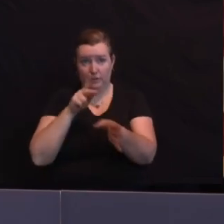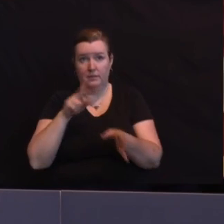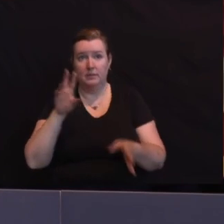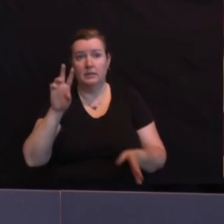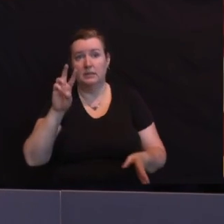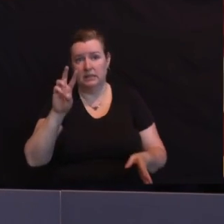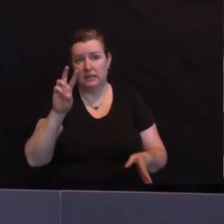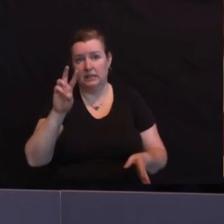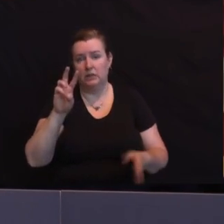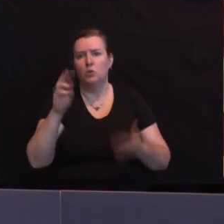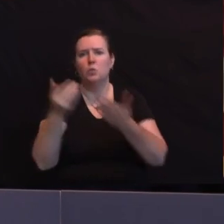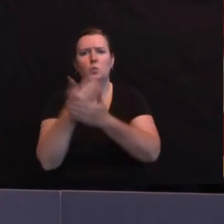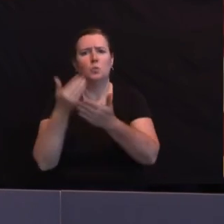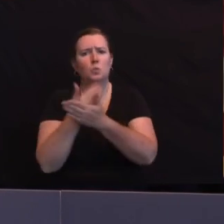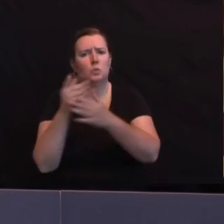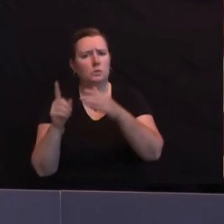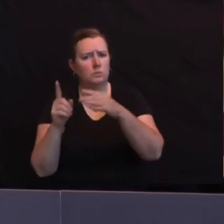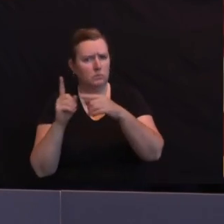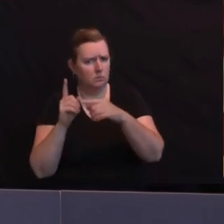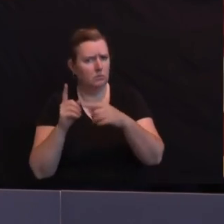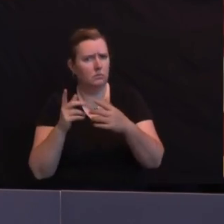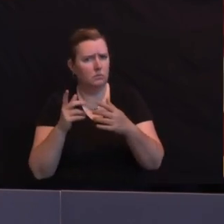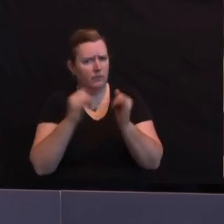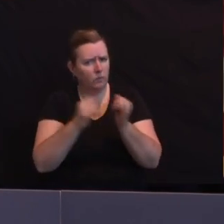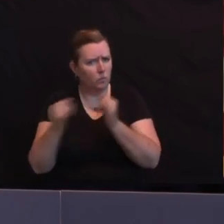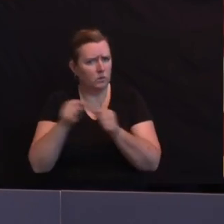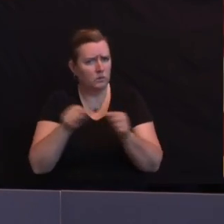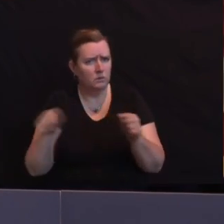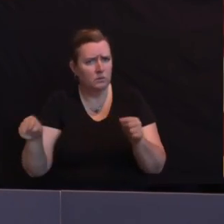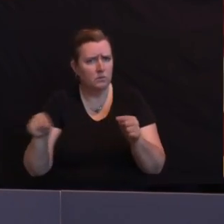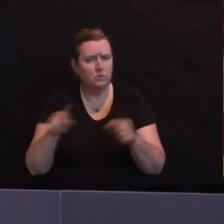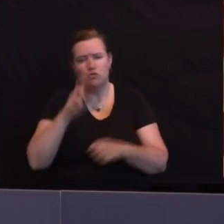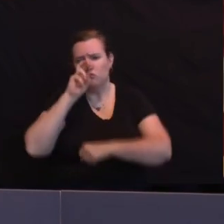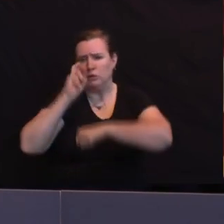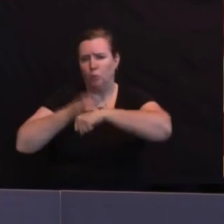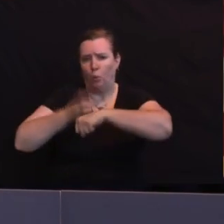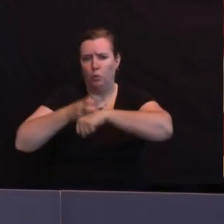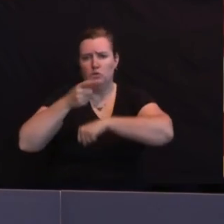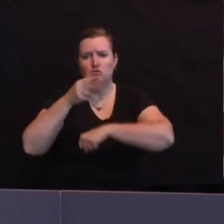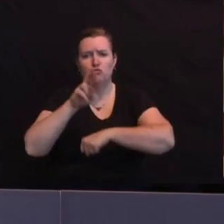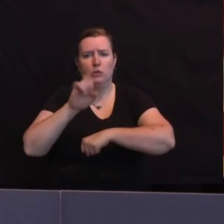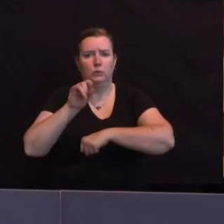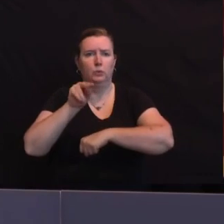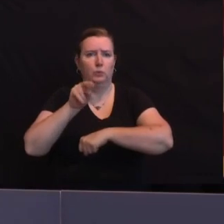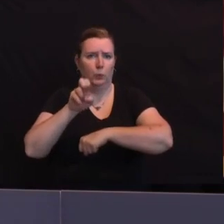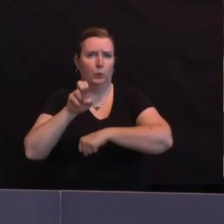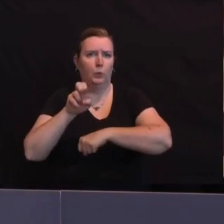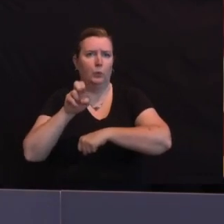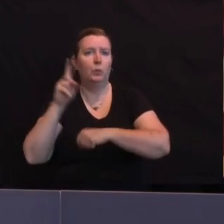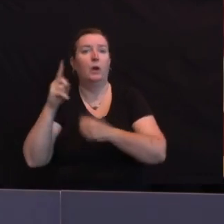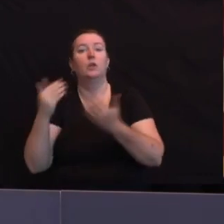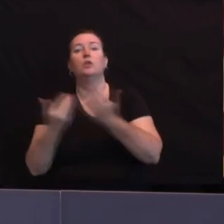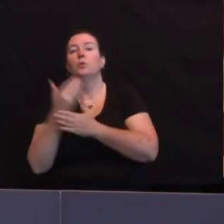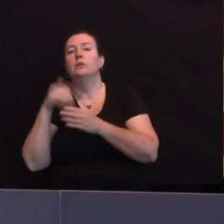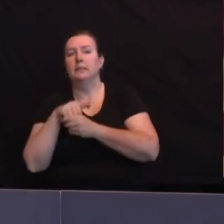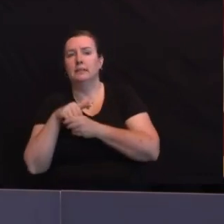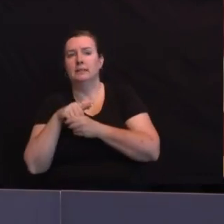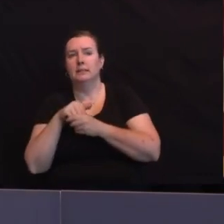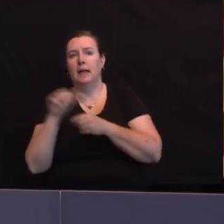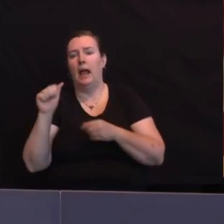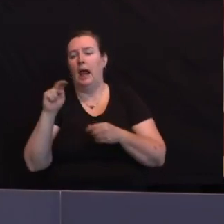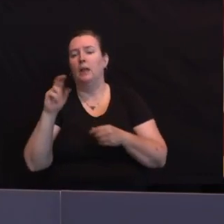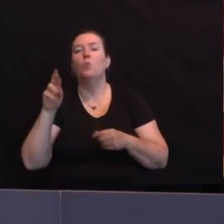cases have been identified at Greystone, and also 1 new report at Ancora. Across the hospitals, there